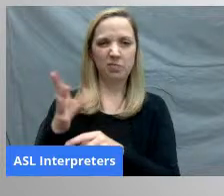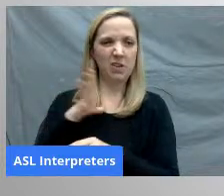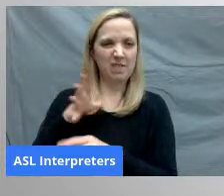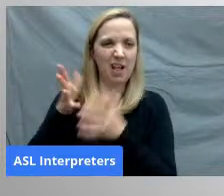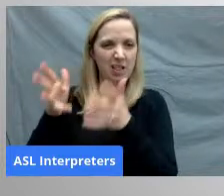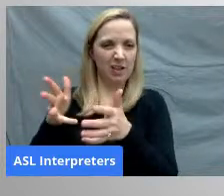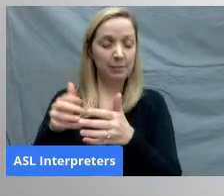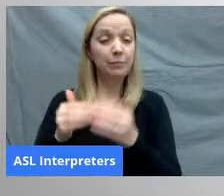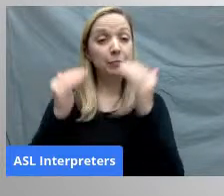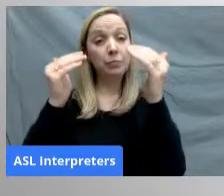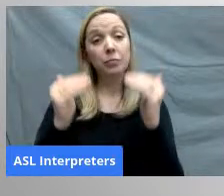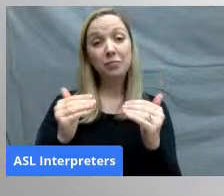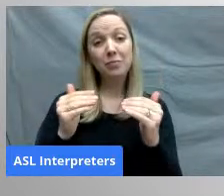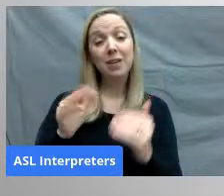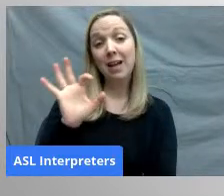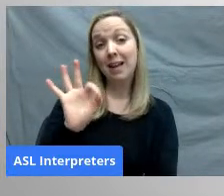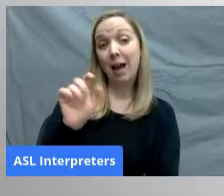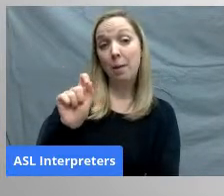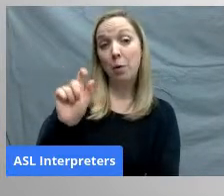Finally, 9.9 policy